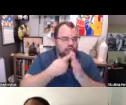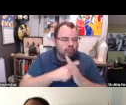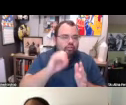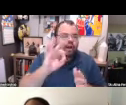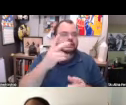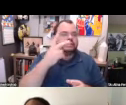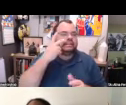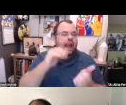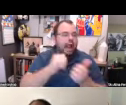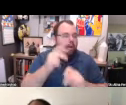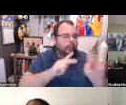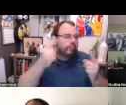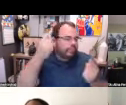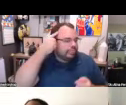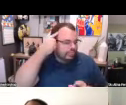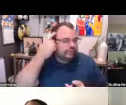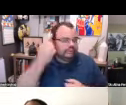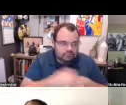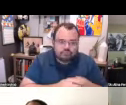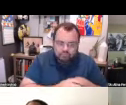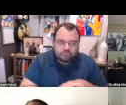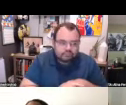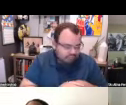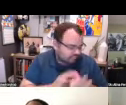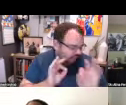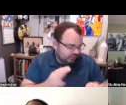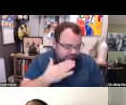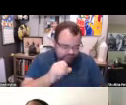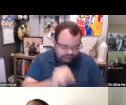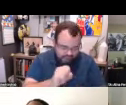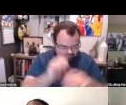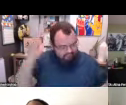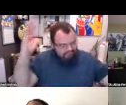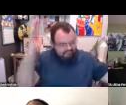you two, y'all did a great job in seeing how people think.